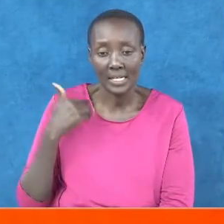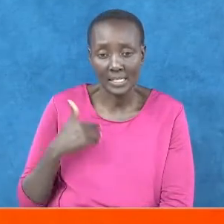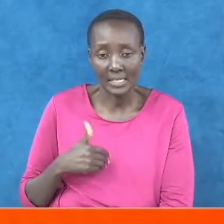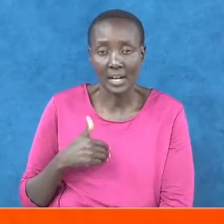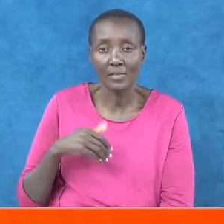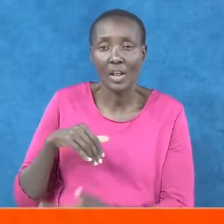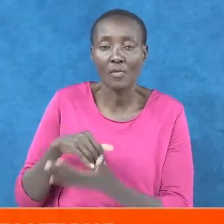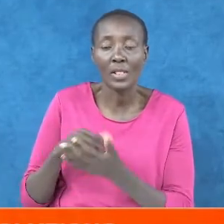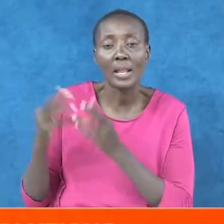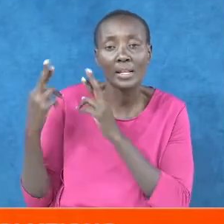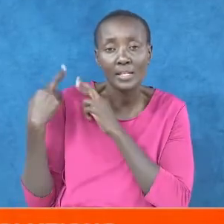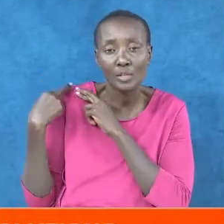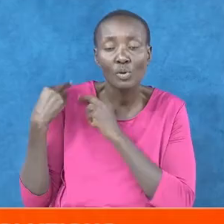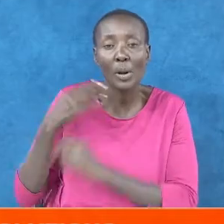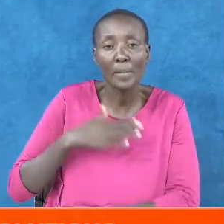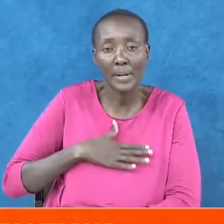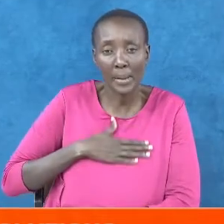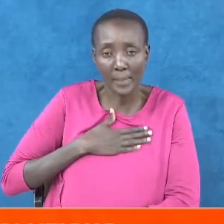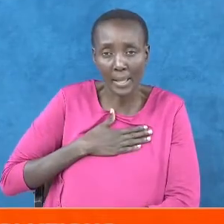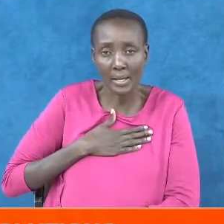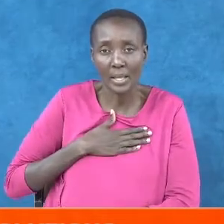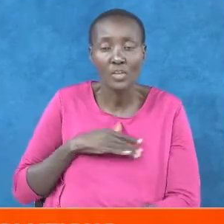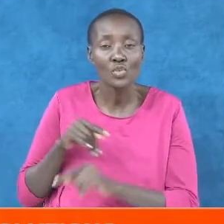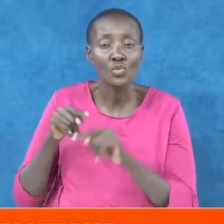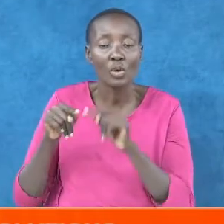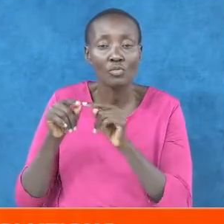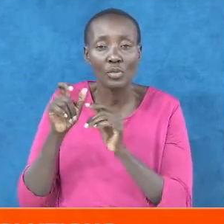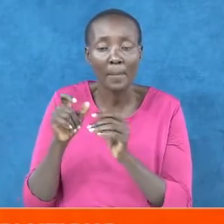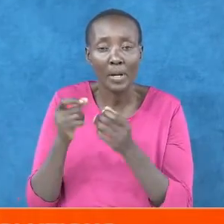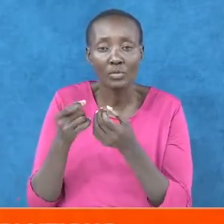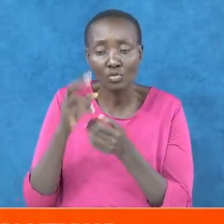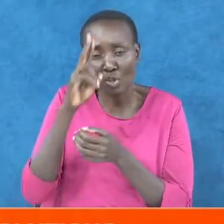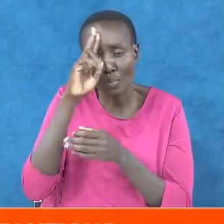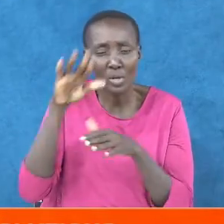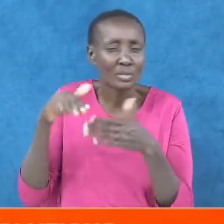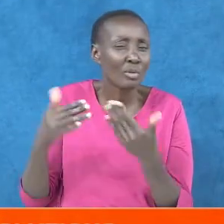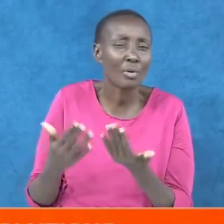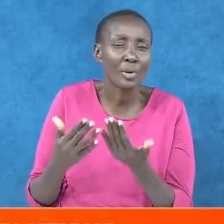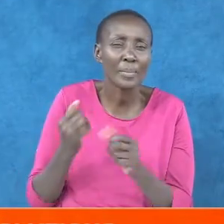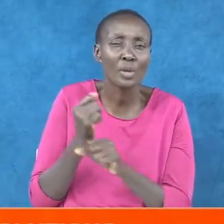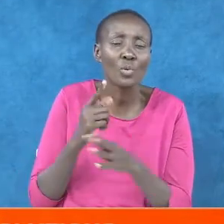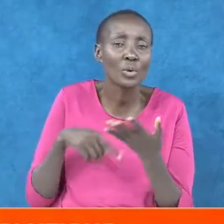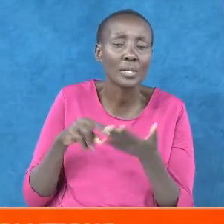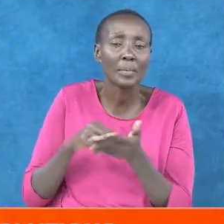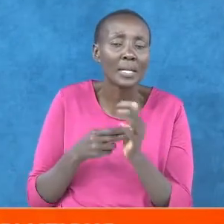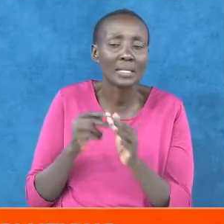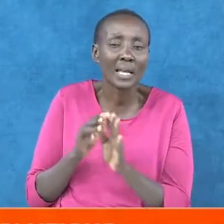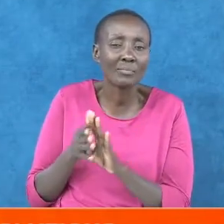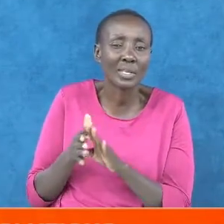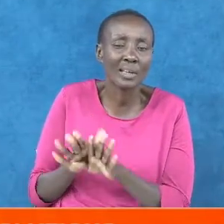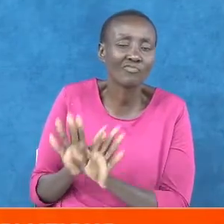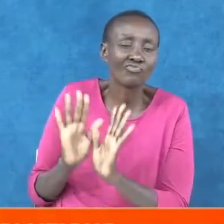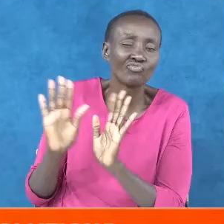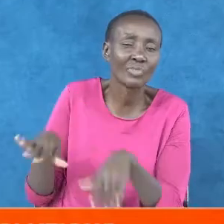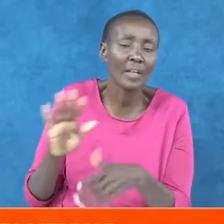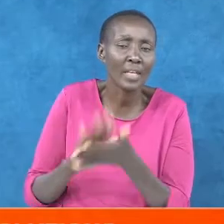it is upon me to file charges formally the police or not, so that if I don't, then